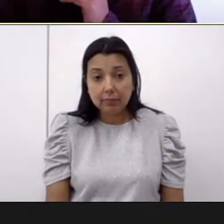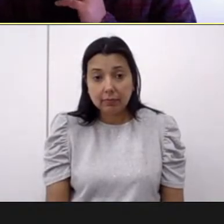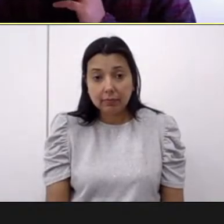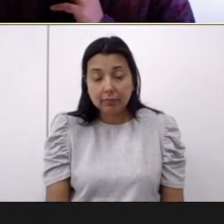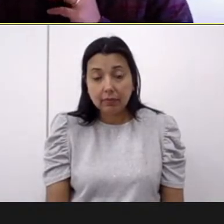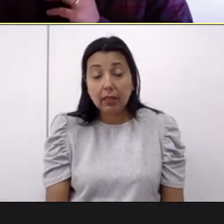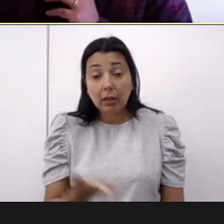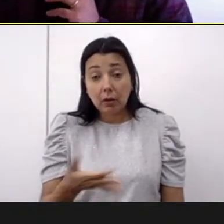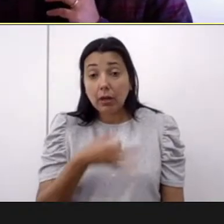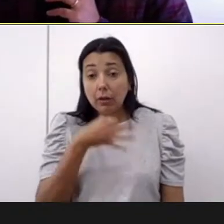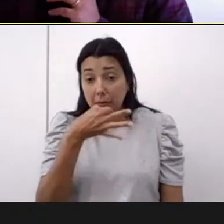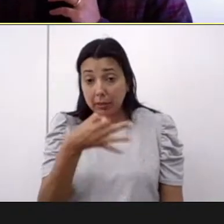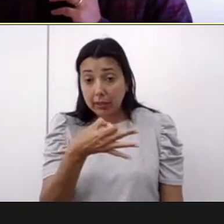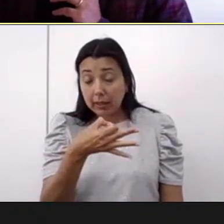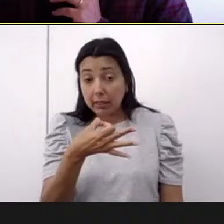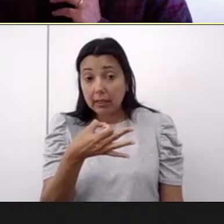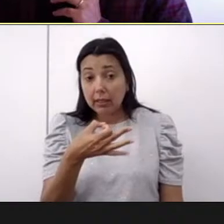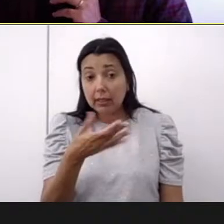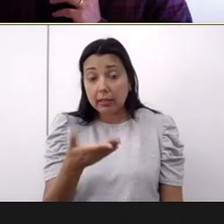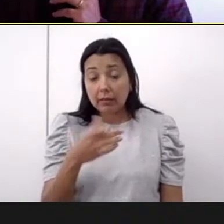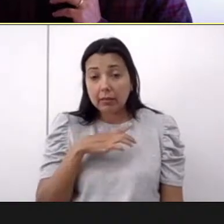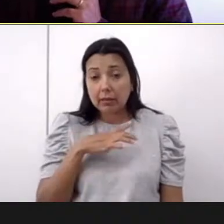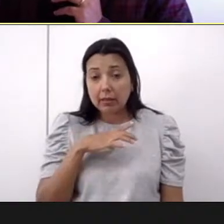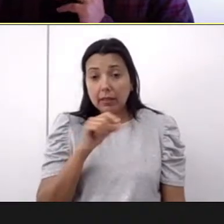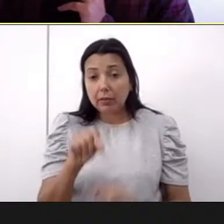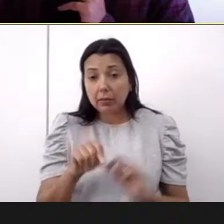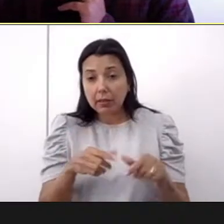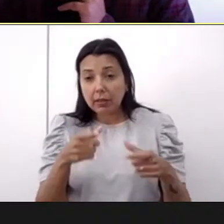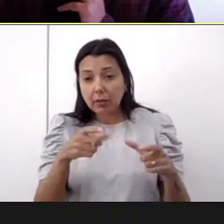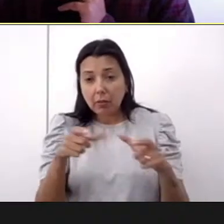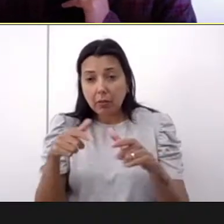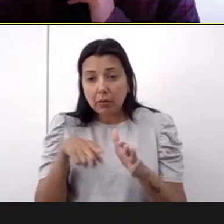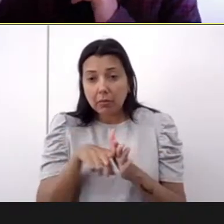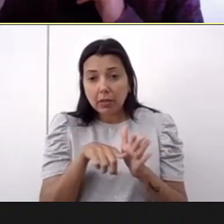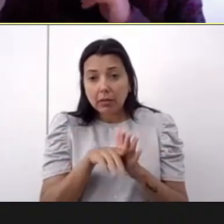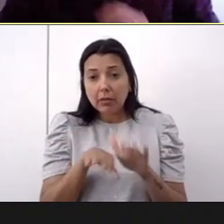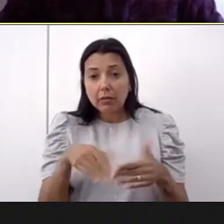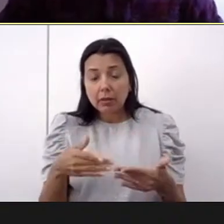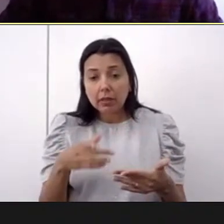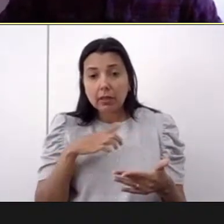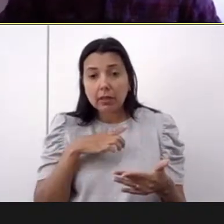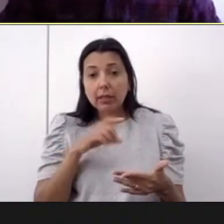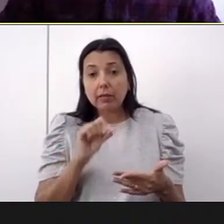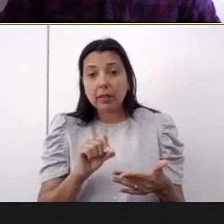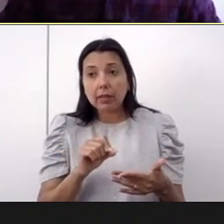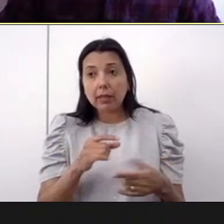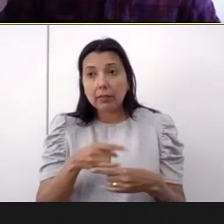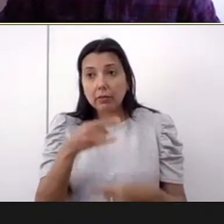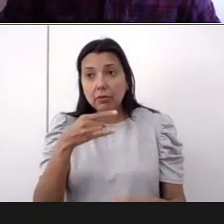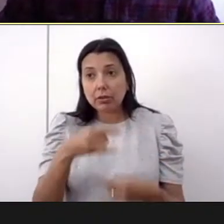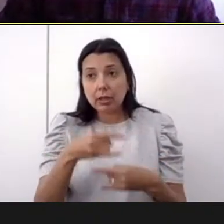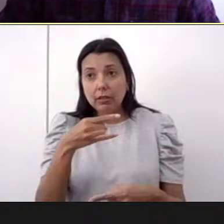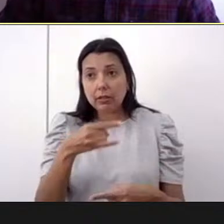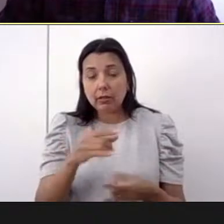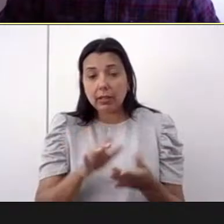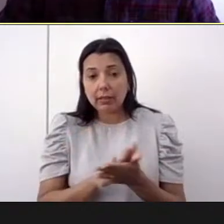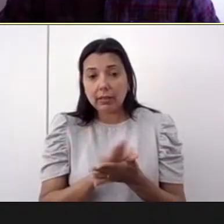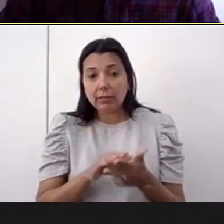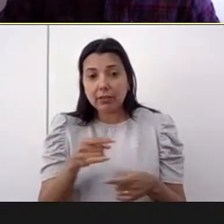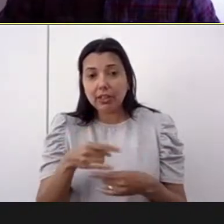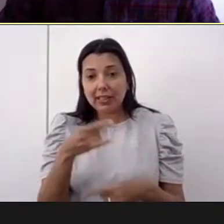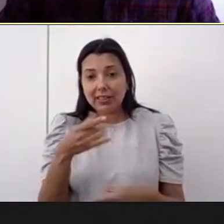comment. I don't see any other questions here in the chat. Let me see